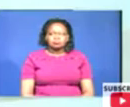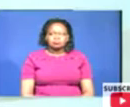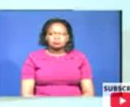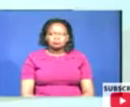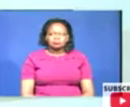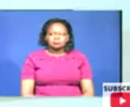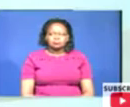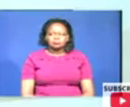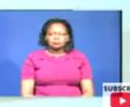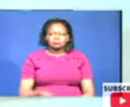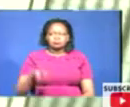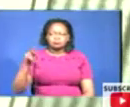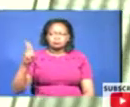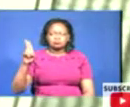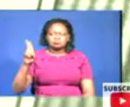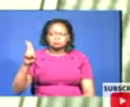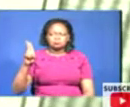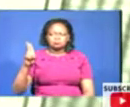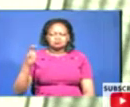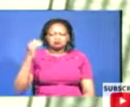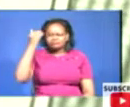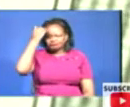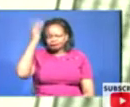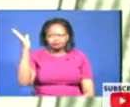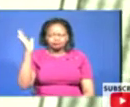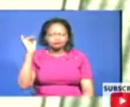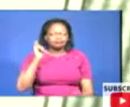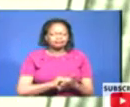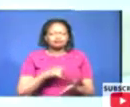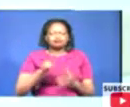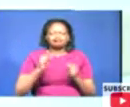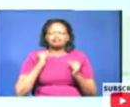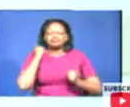John Ngugi Kamau had no idea that he would venture into athletics.